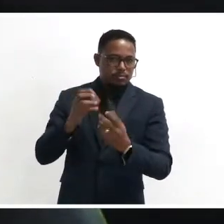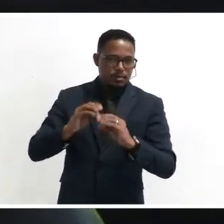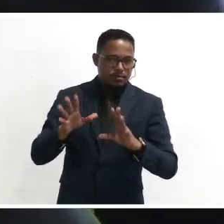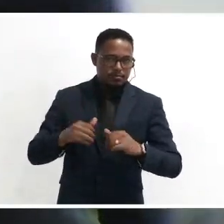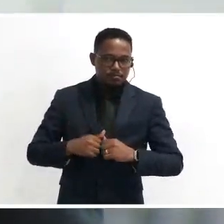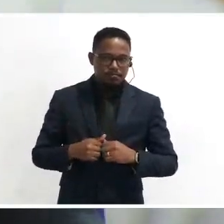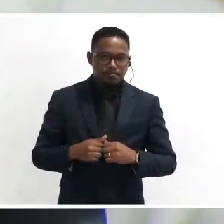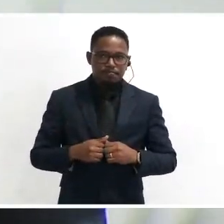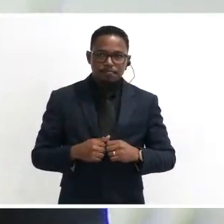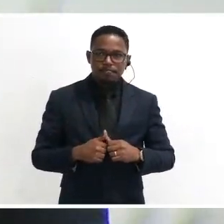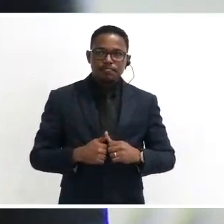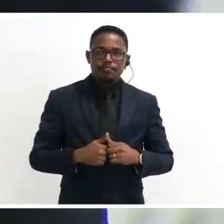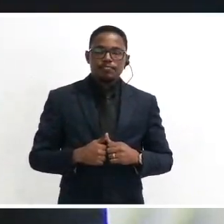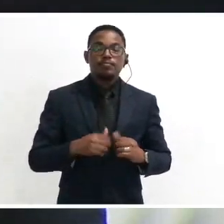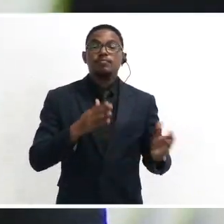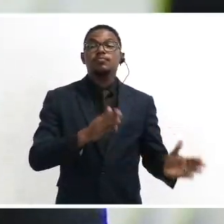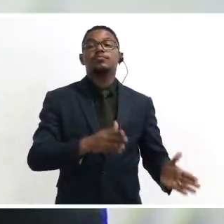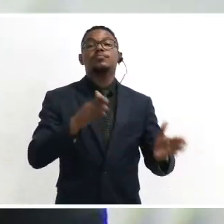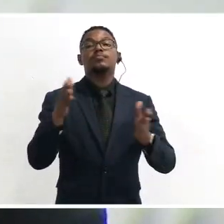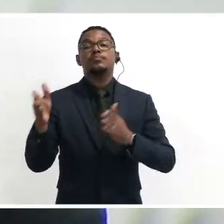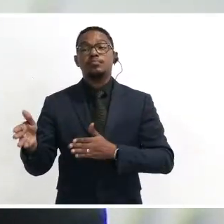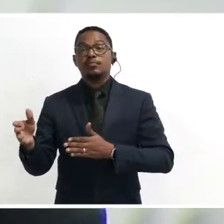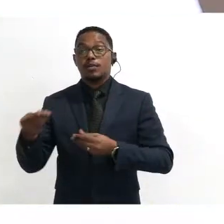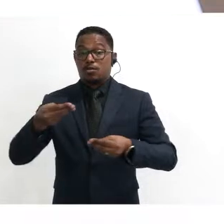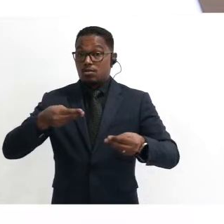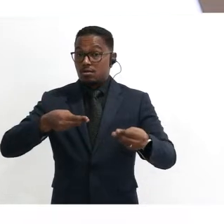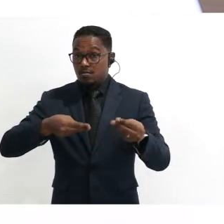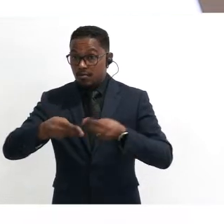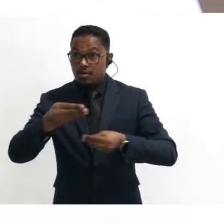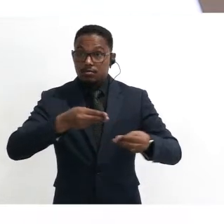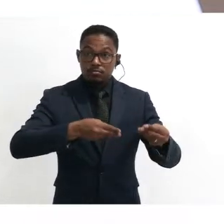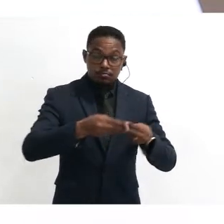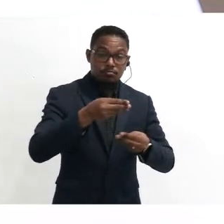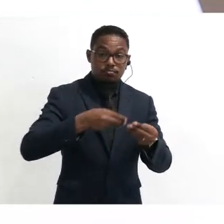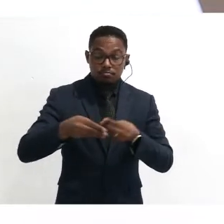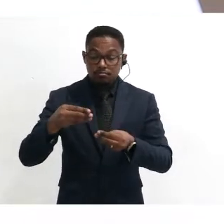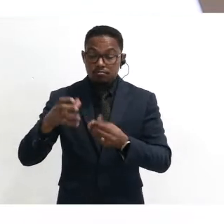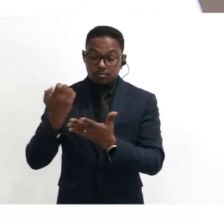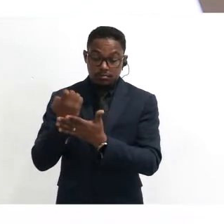Turn a little bit to the markets and economics. So